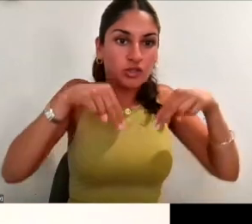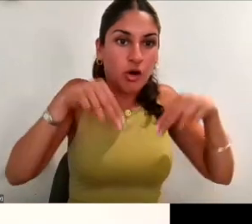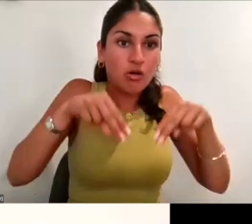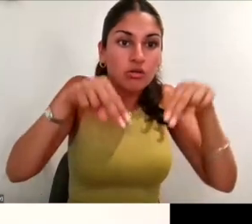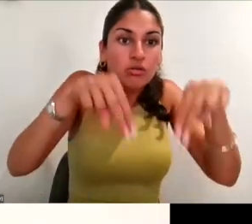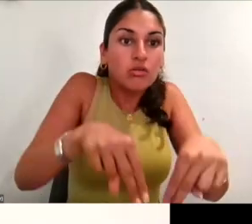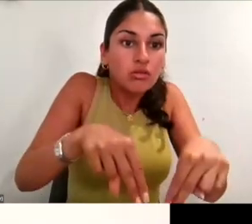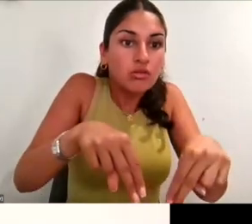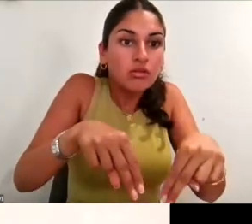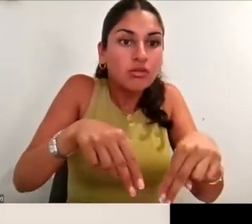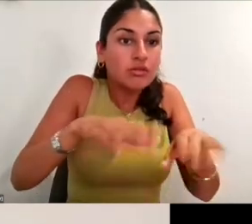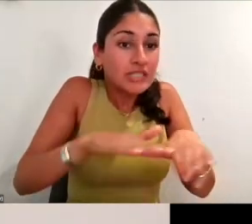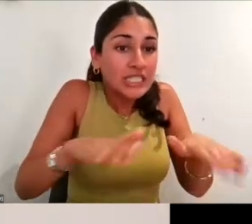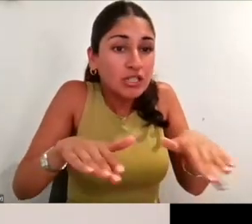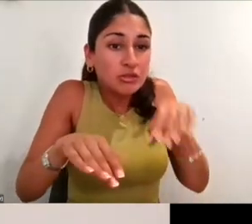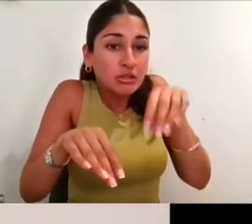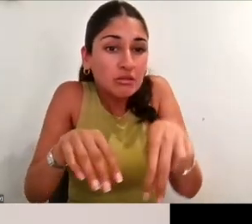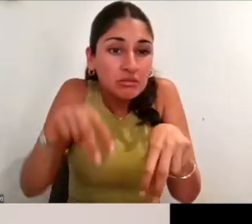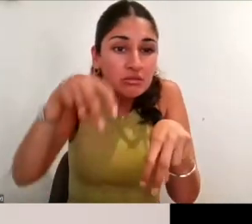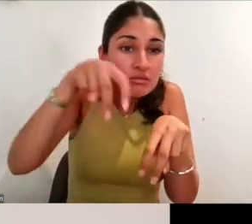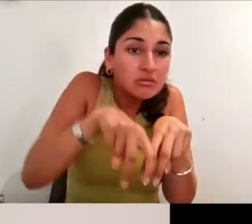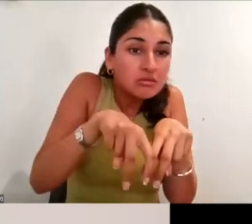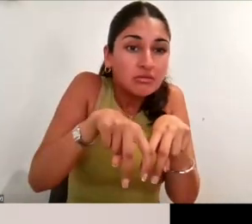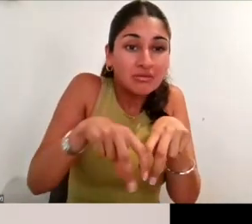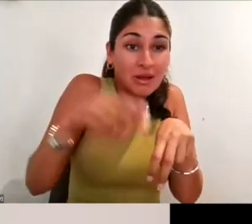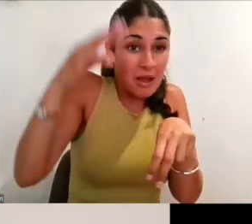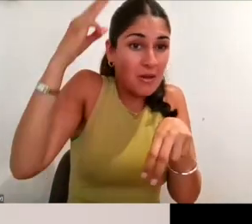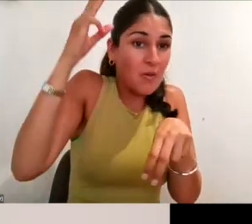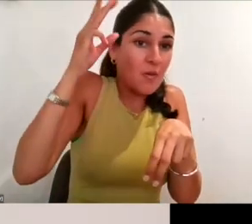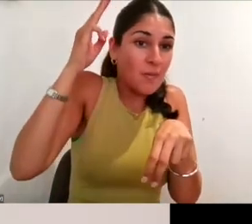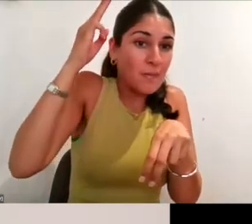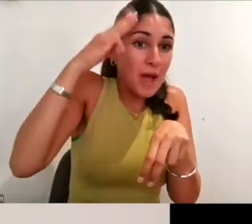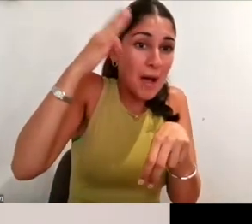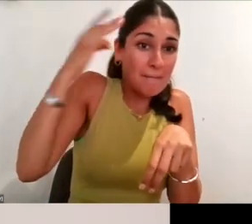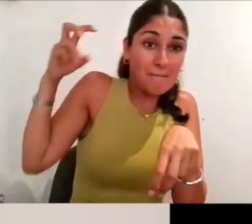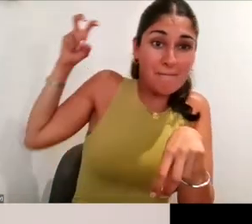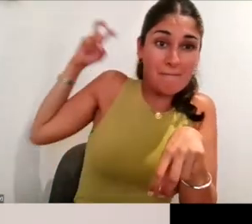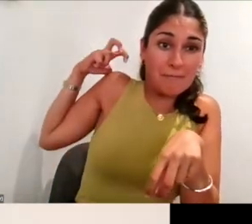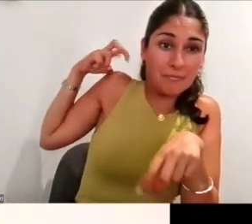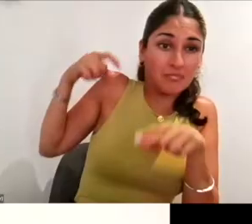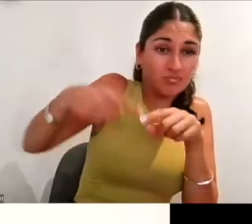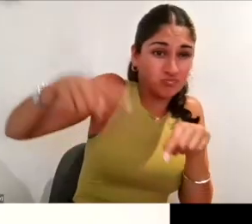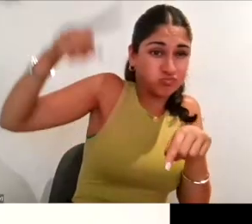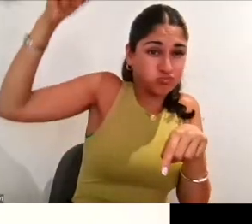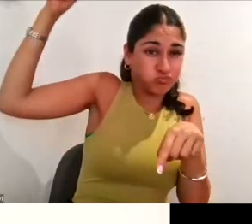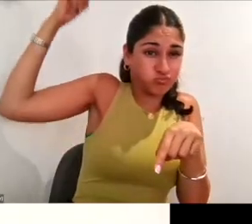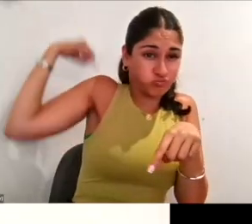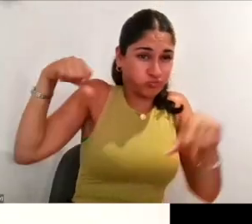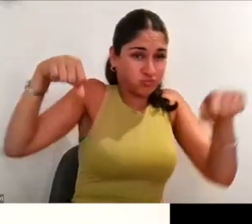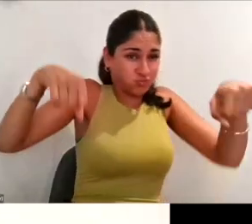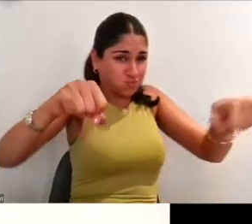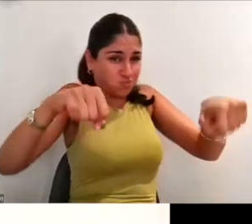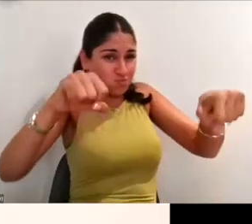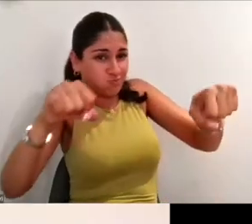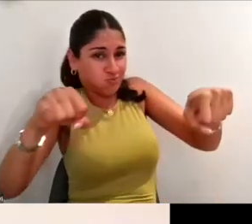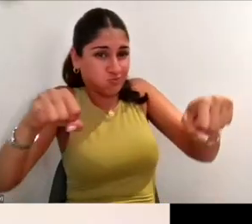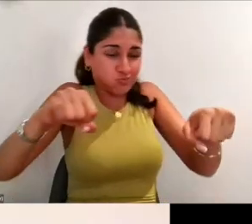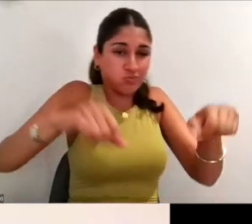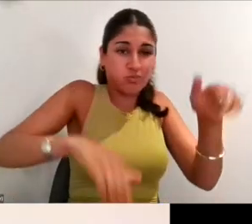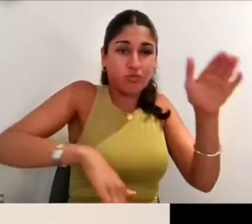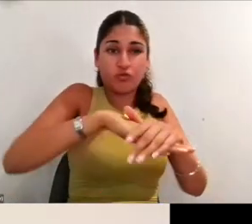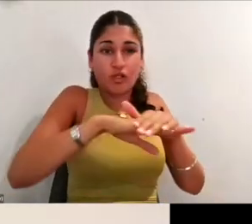it seems to defy the laws of space too. It's getting late, but this place is still so alive.